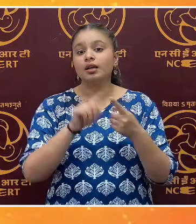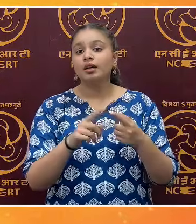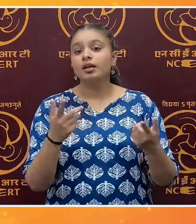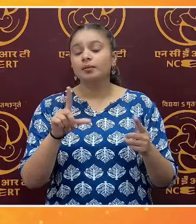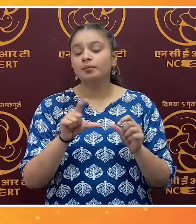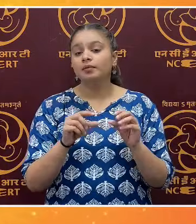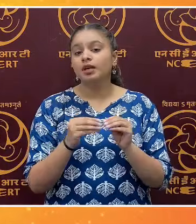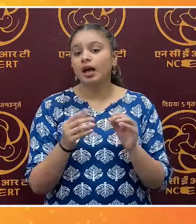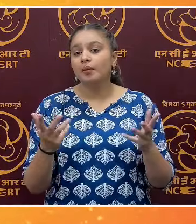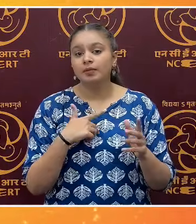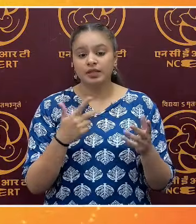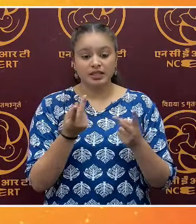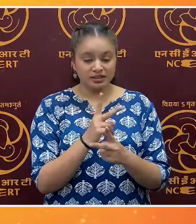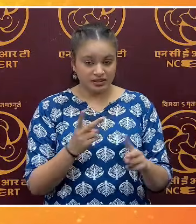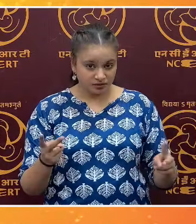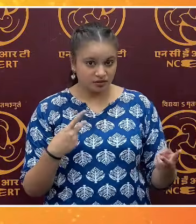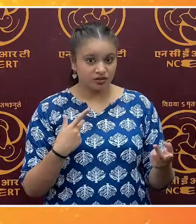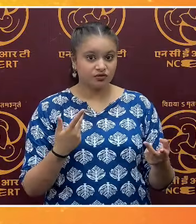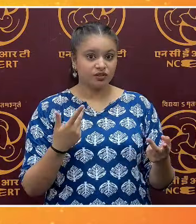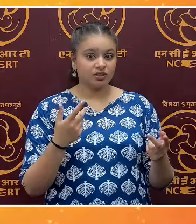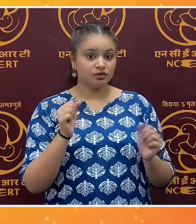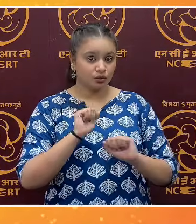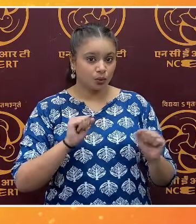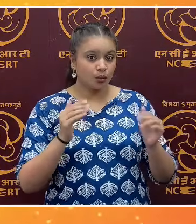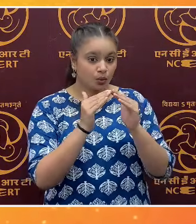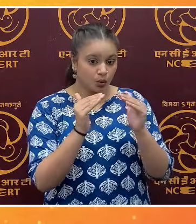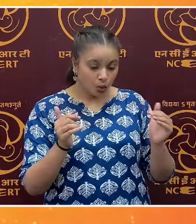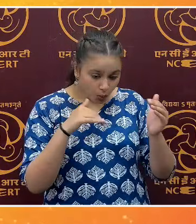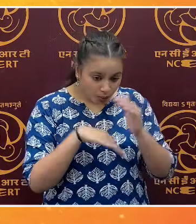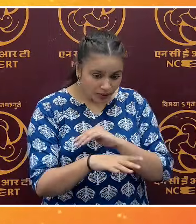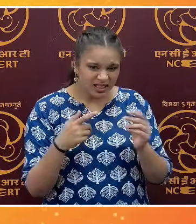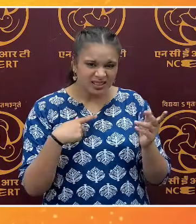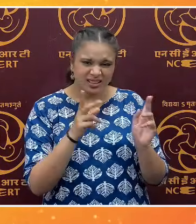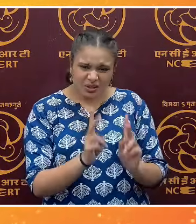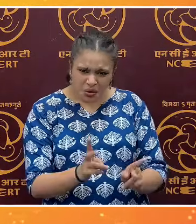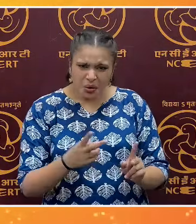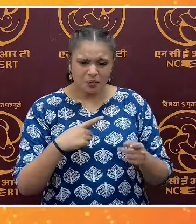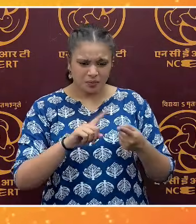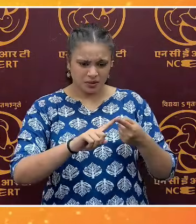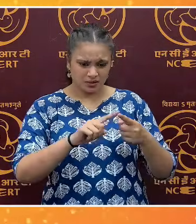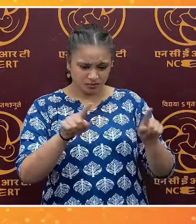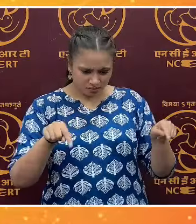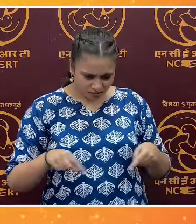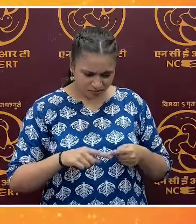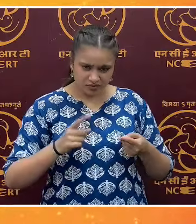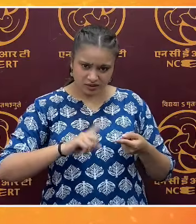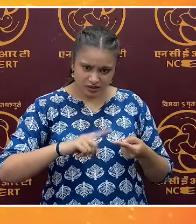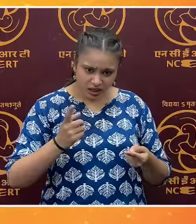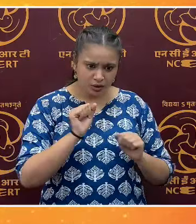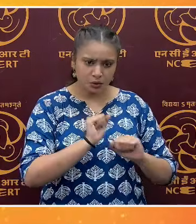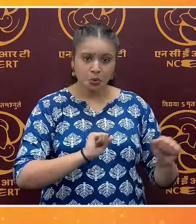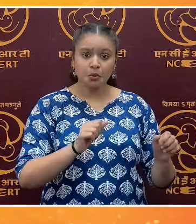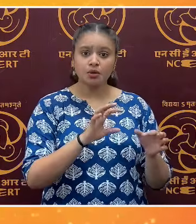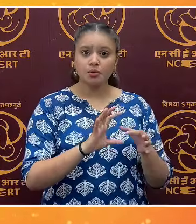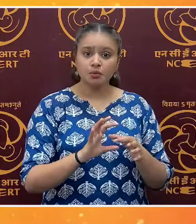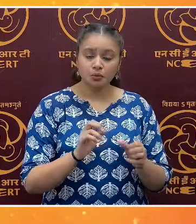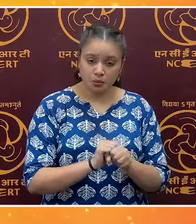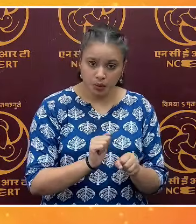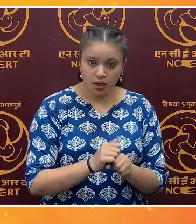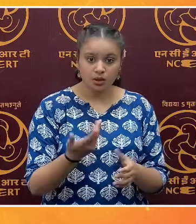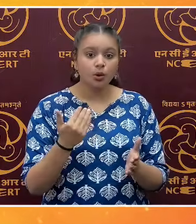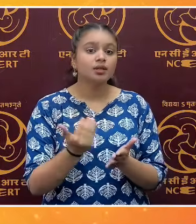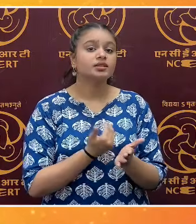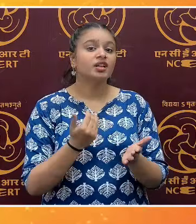to identify the components of the typical domestic electrical circuits and analyze the function of each of it safety devices, because it